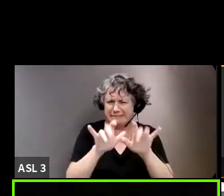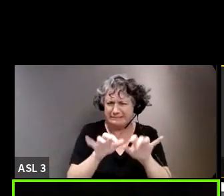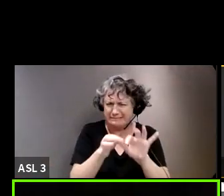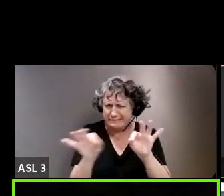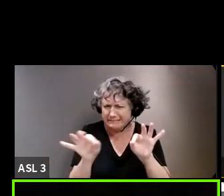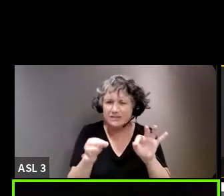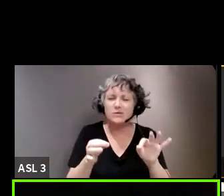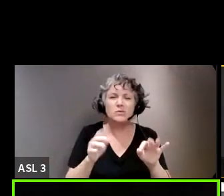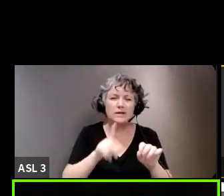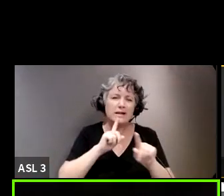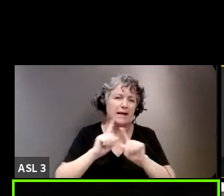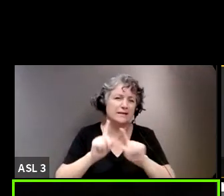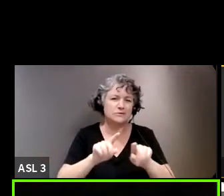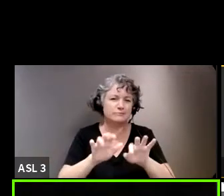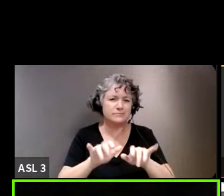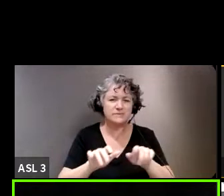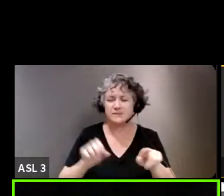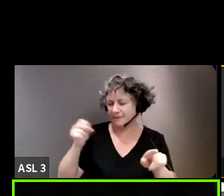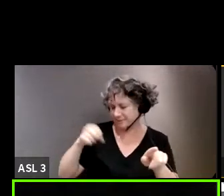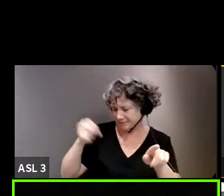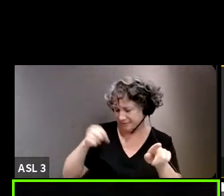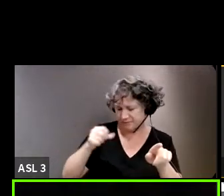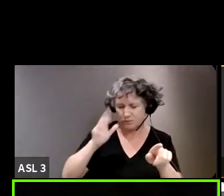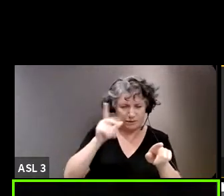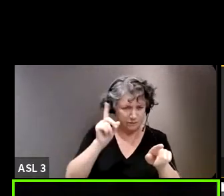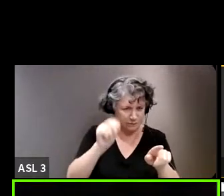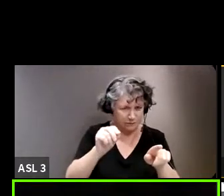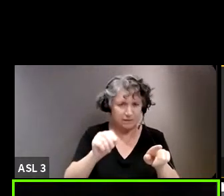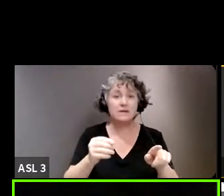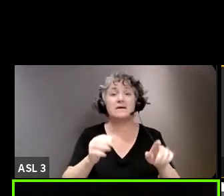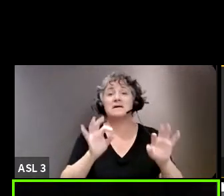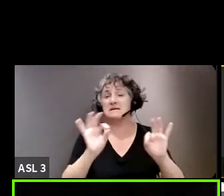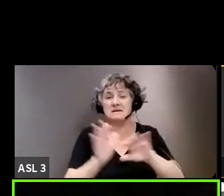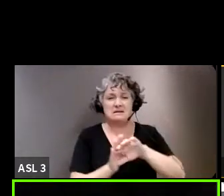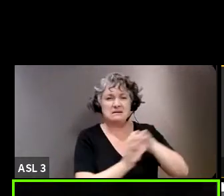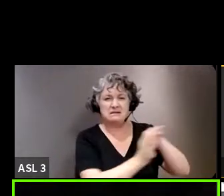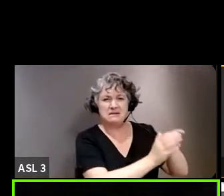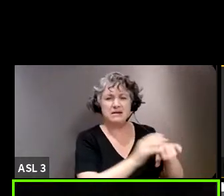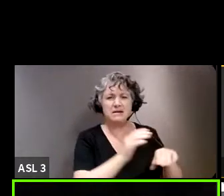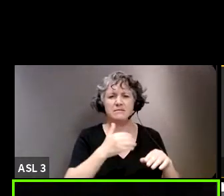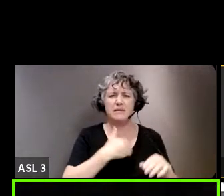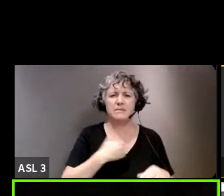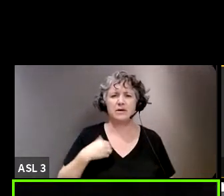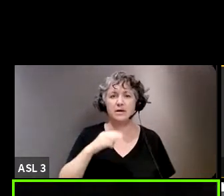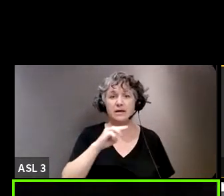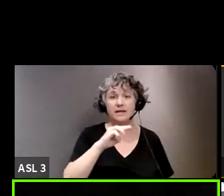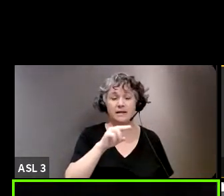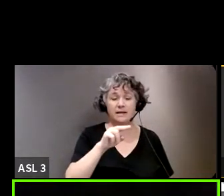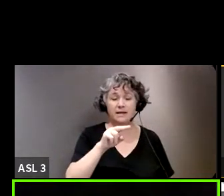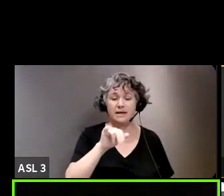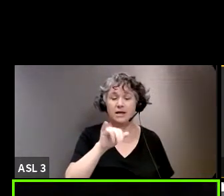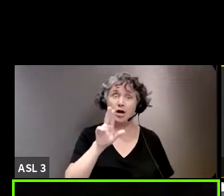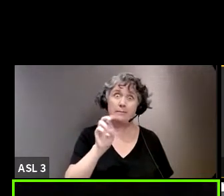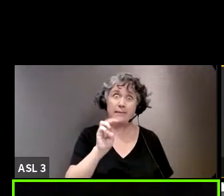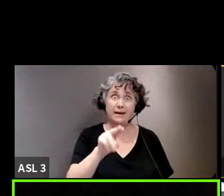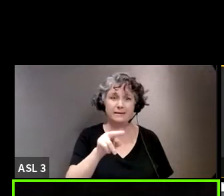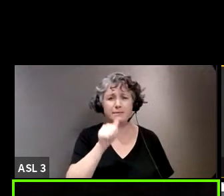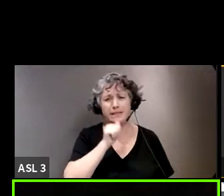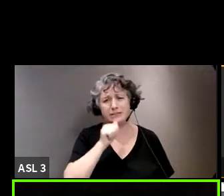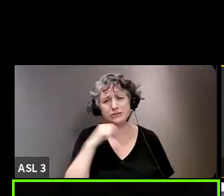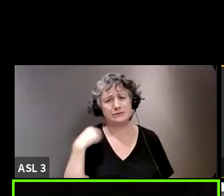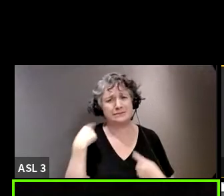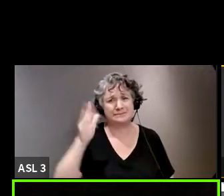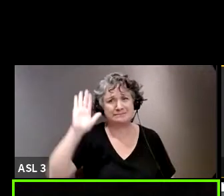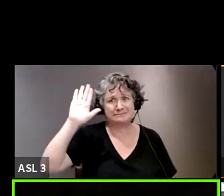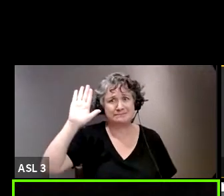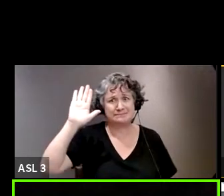together i absolutely will that will allow us to go on to remember norman who has been patiently waiting for uh